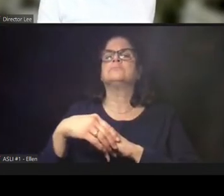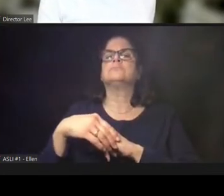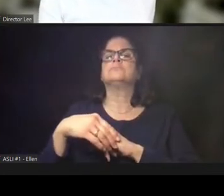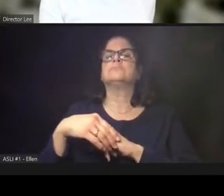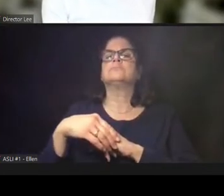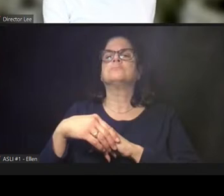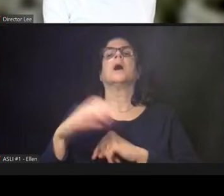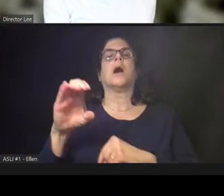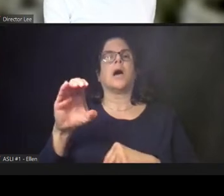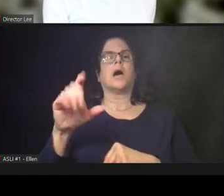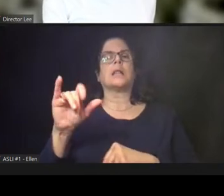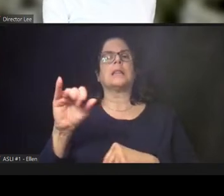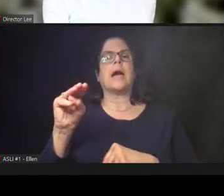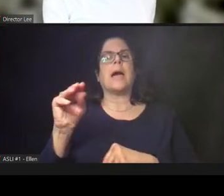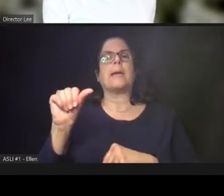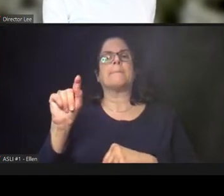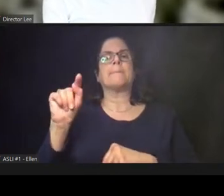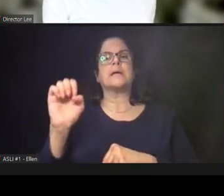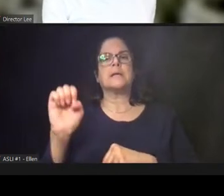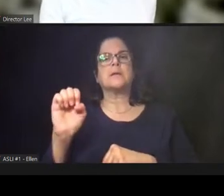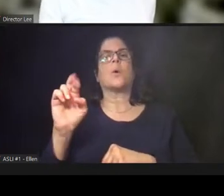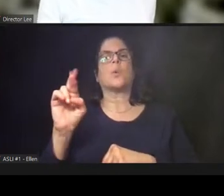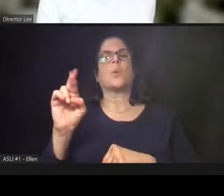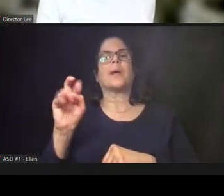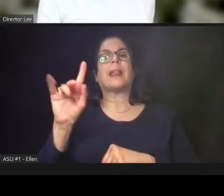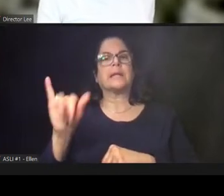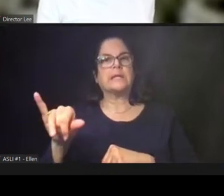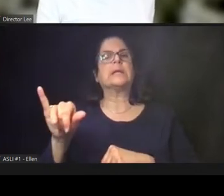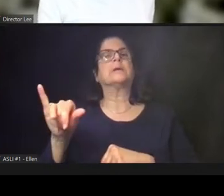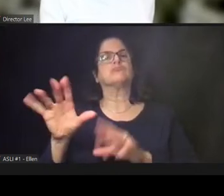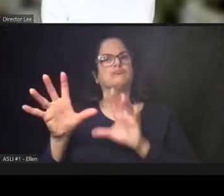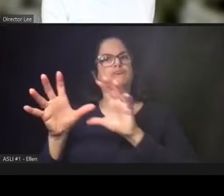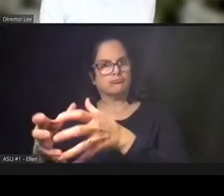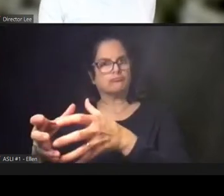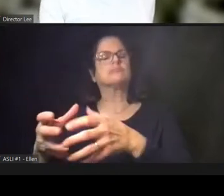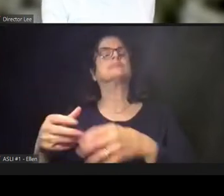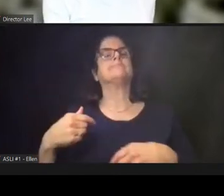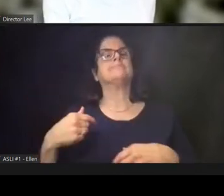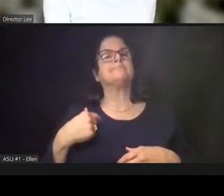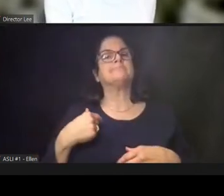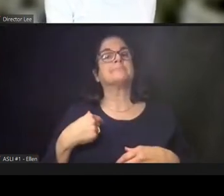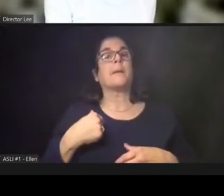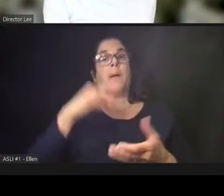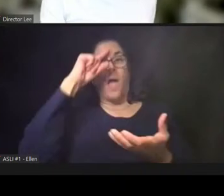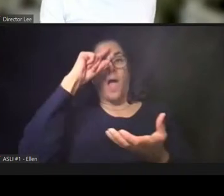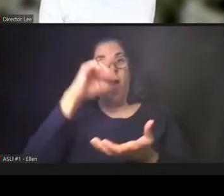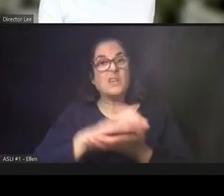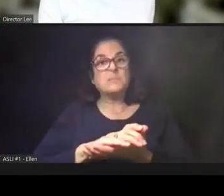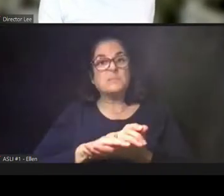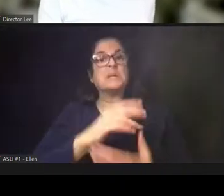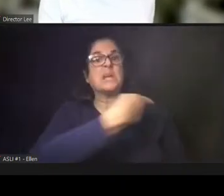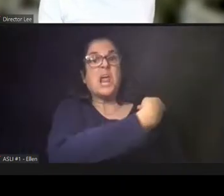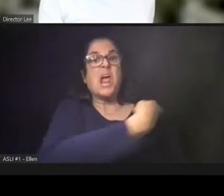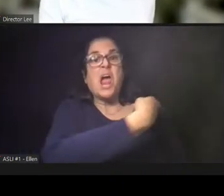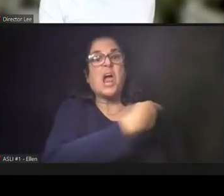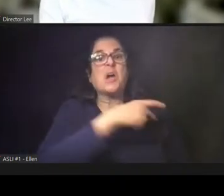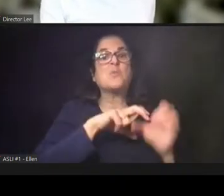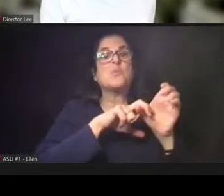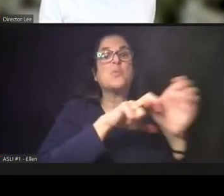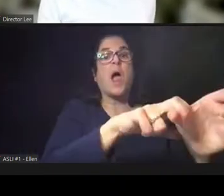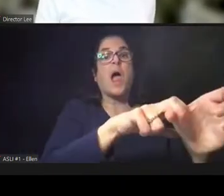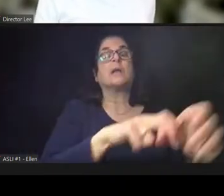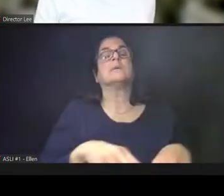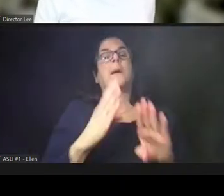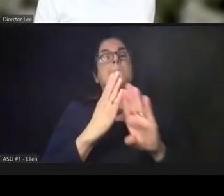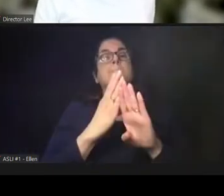am also a member. Between us, my husband and I take about 10 bus rides a week. This morning, I was so